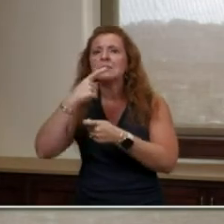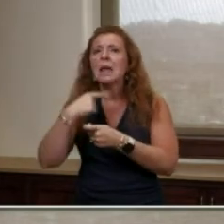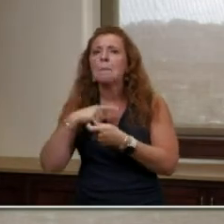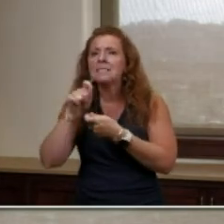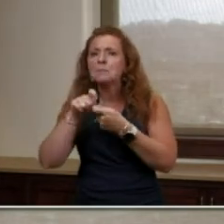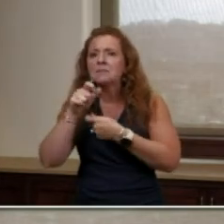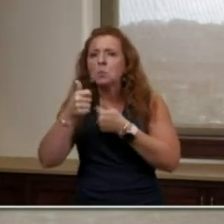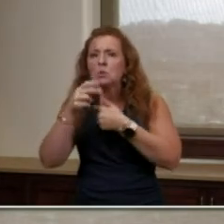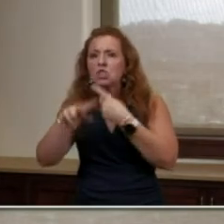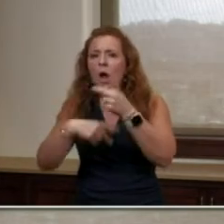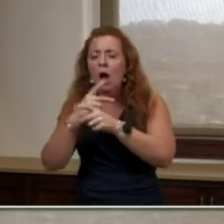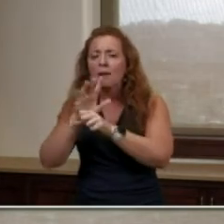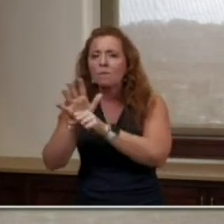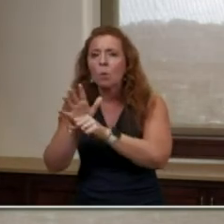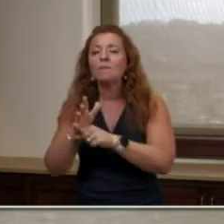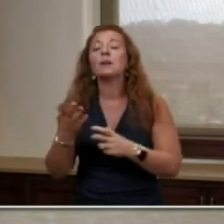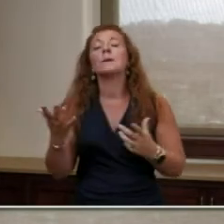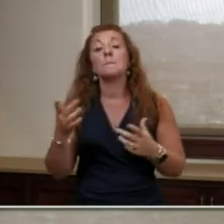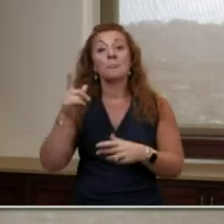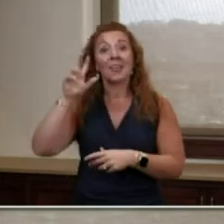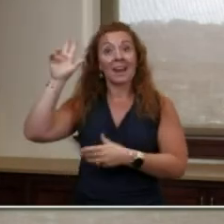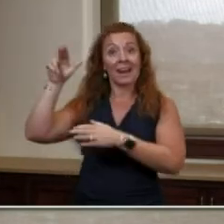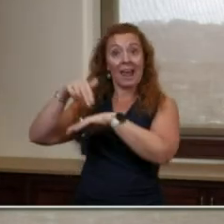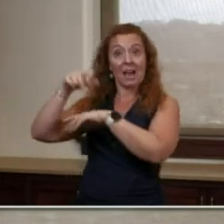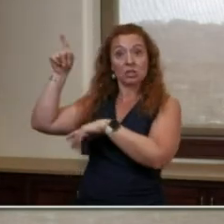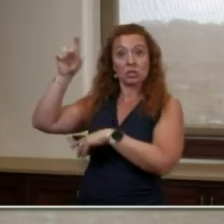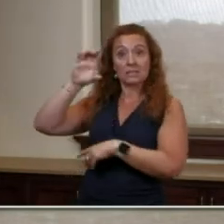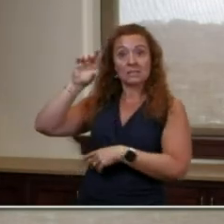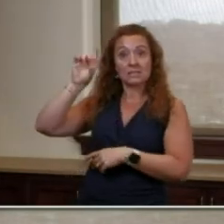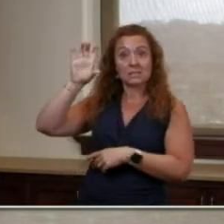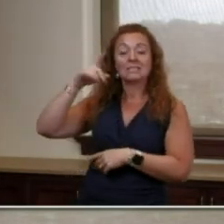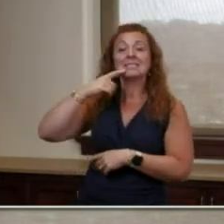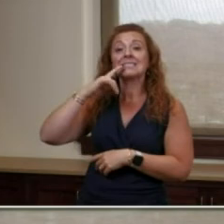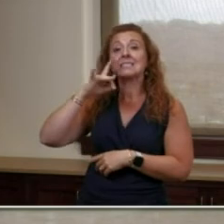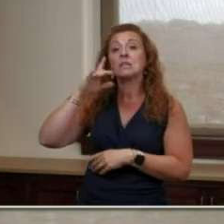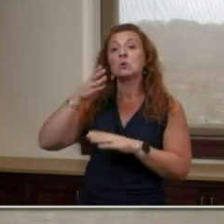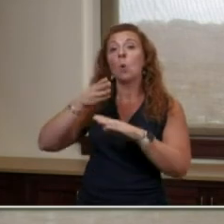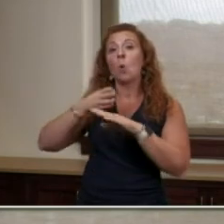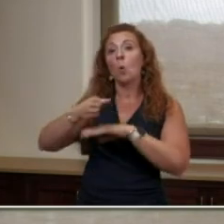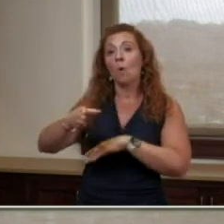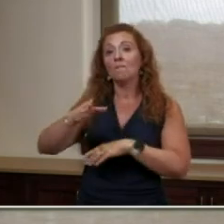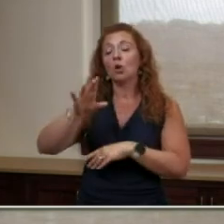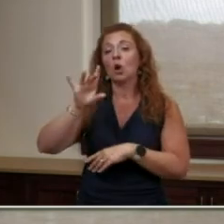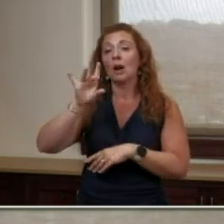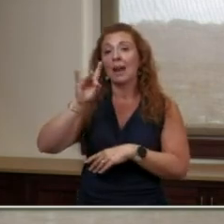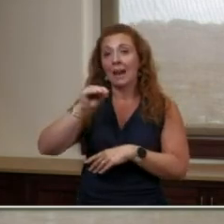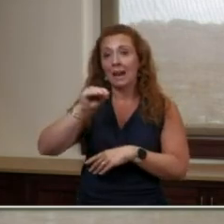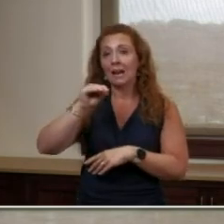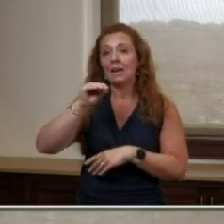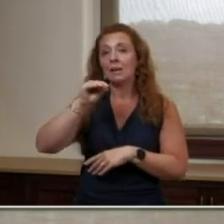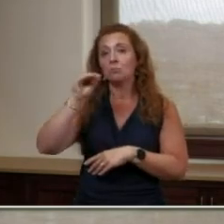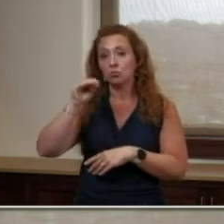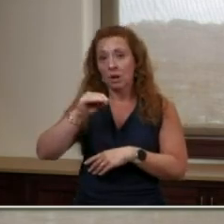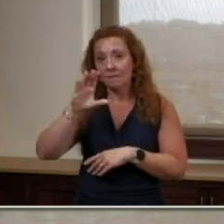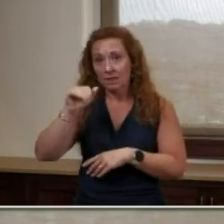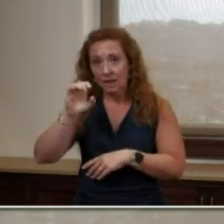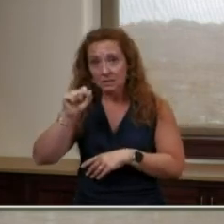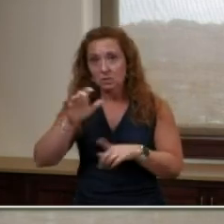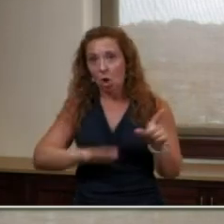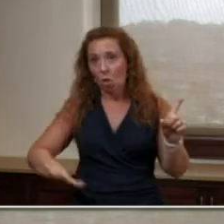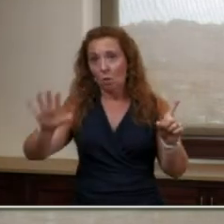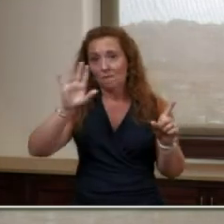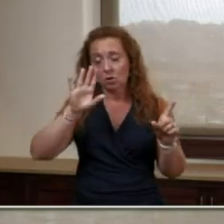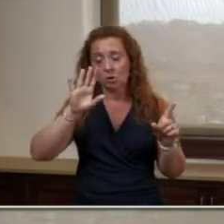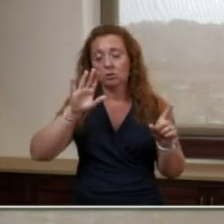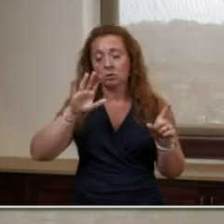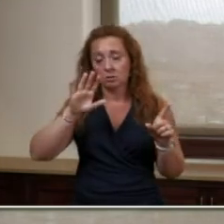You know, we do have the national data, so the CDC says that more than 80 cases across the country are Delta variant. They also do it by